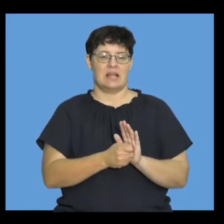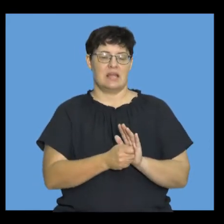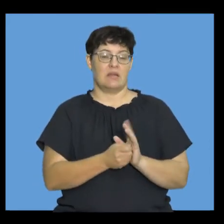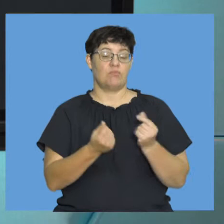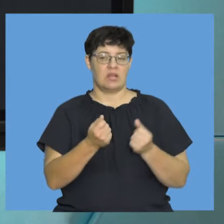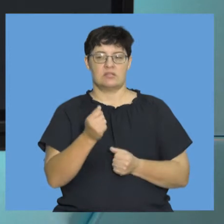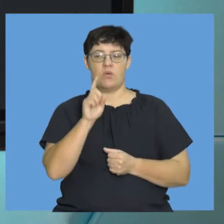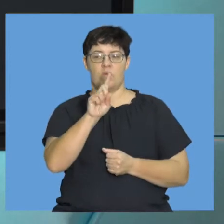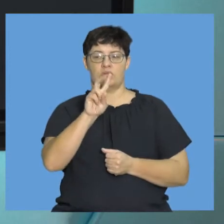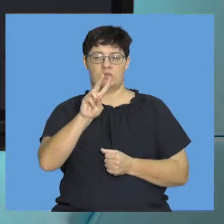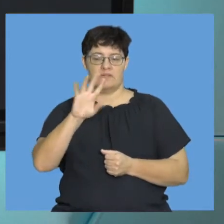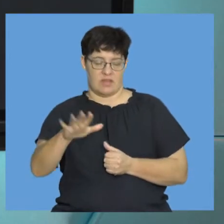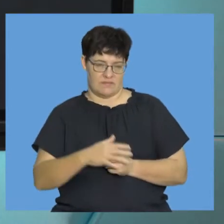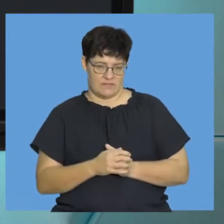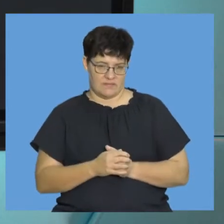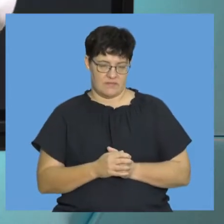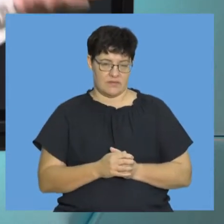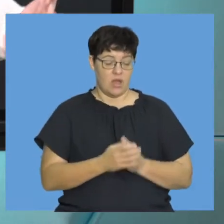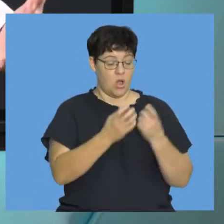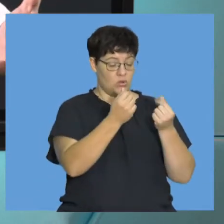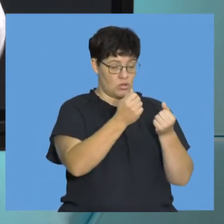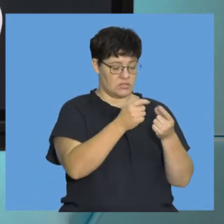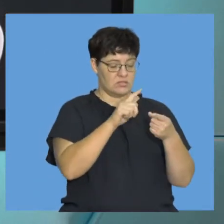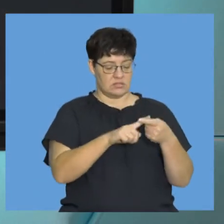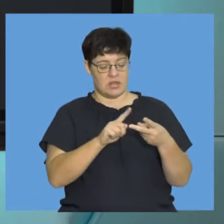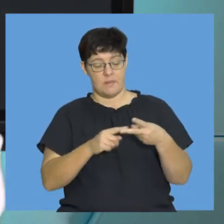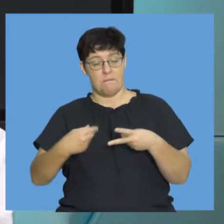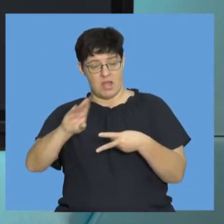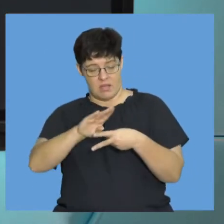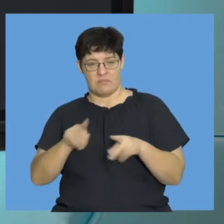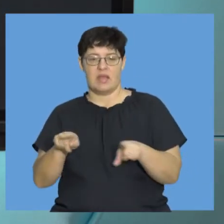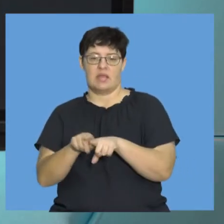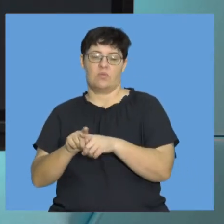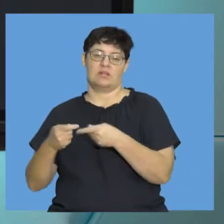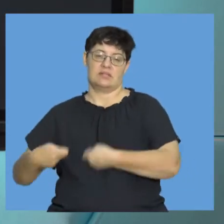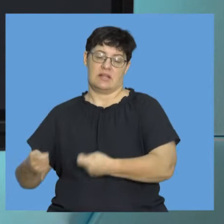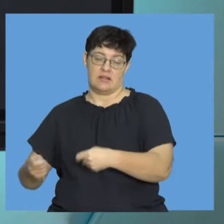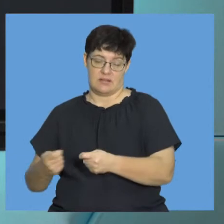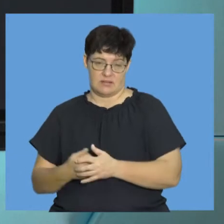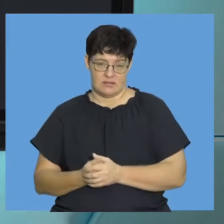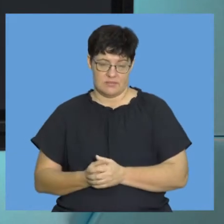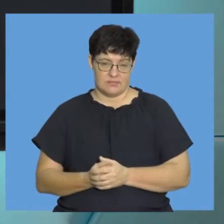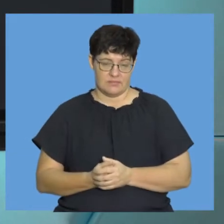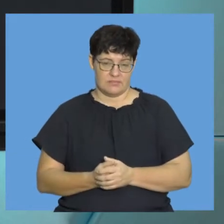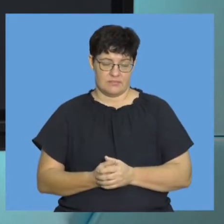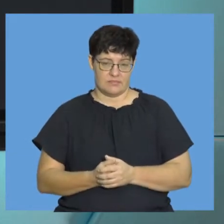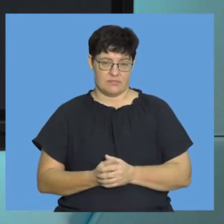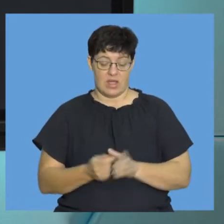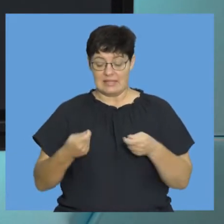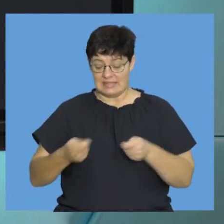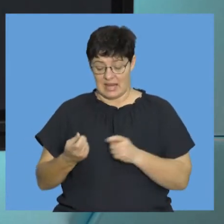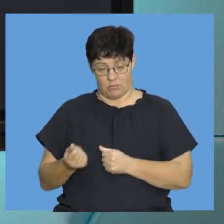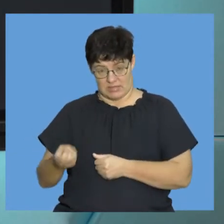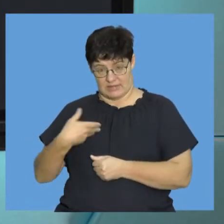So cost plus markup is equal to selling. Now, you are given the selling